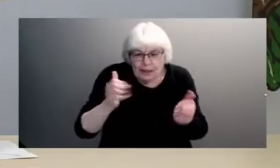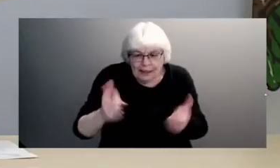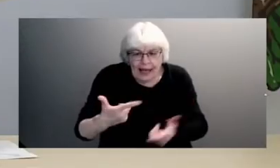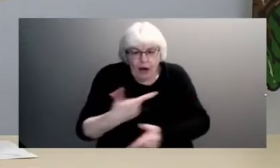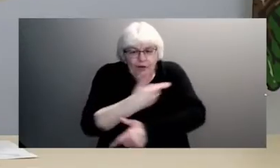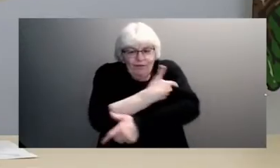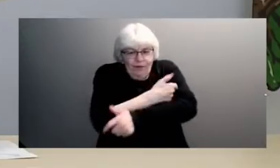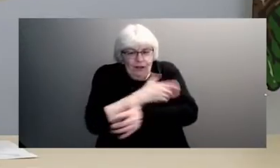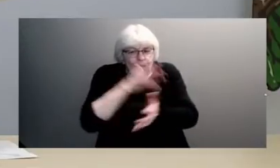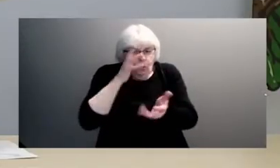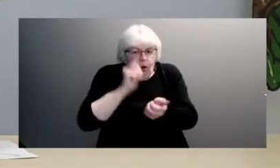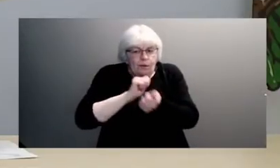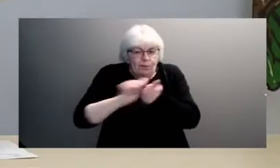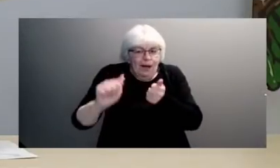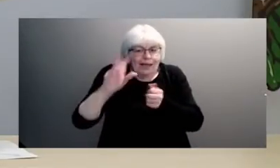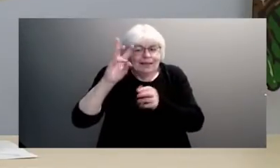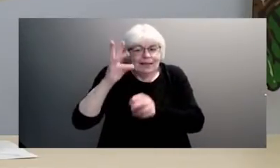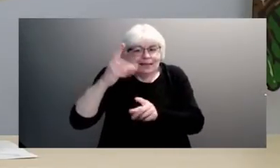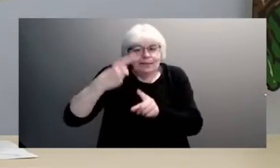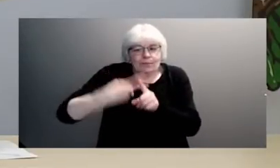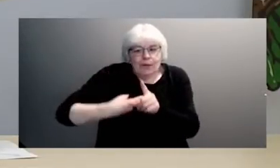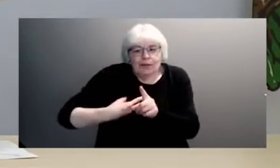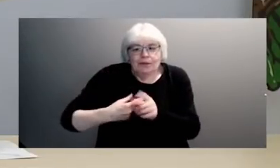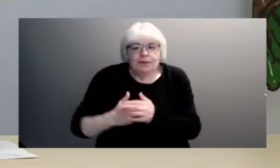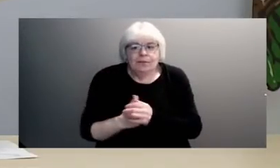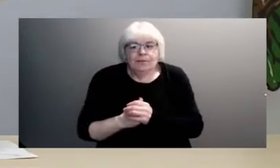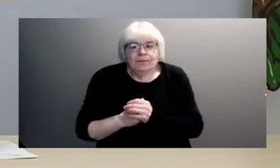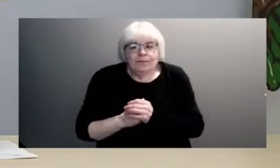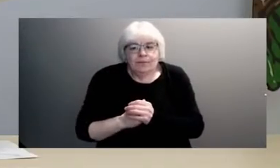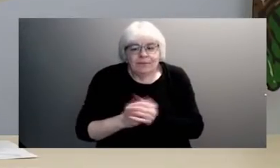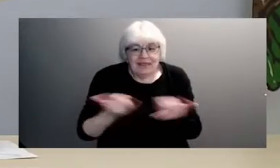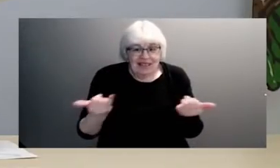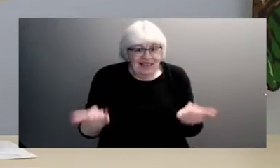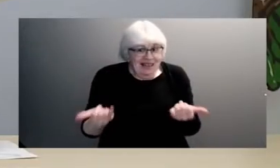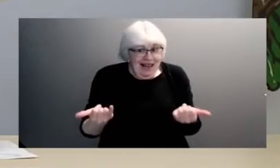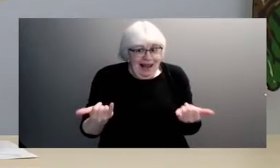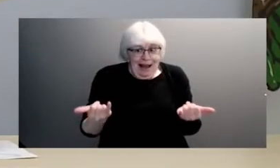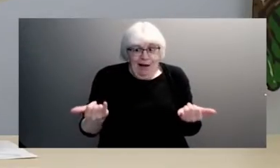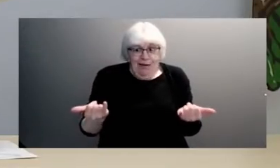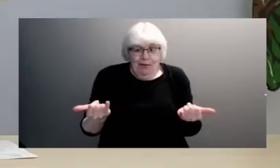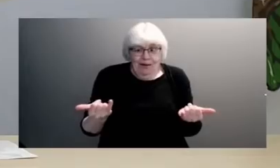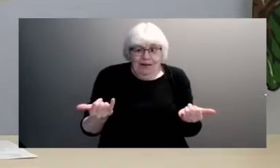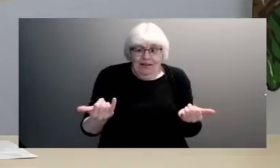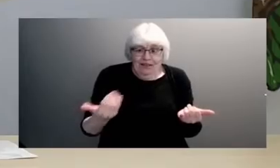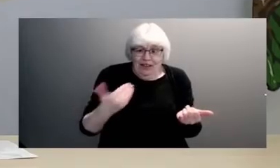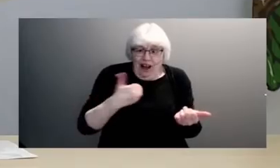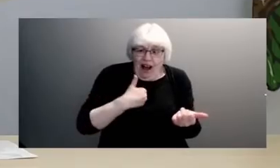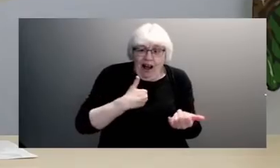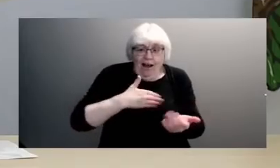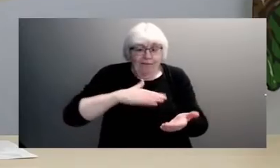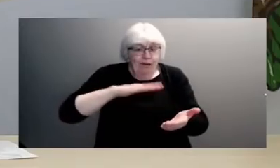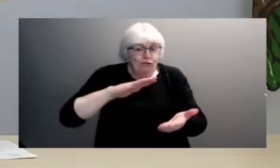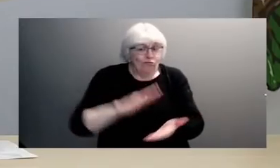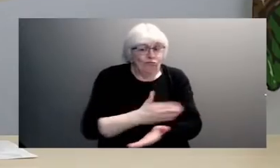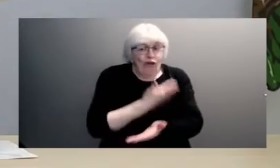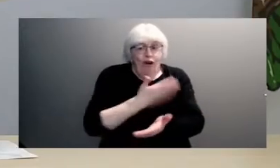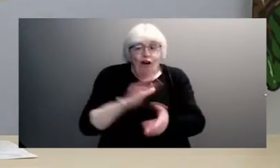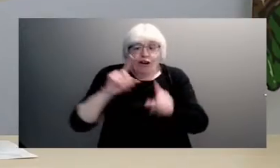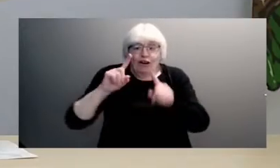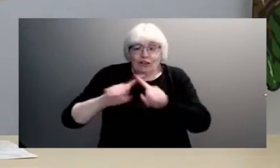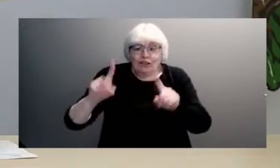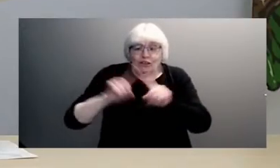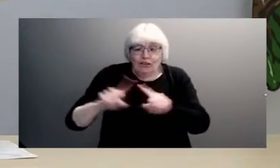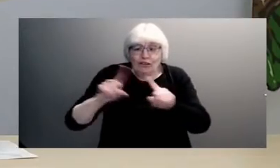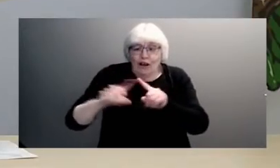Center has the Barra, McNeil's, Lenny, Gallant, Delta has a show. You talked about personal gatherings being reduced. Are